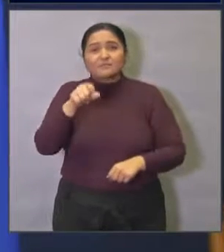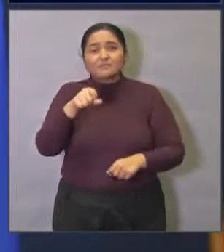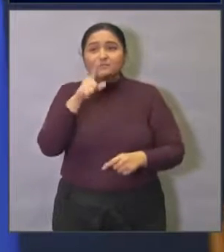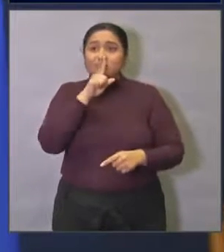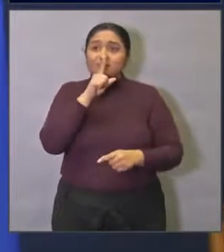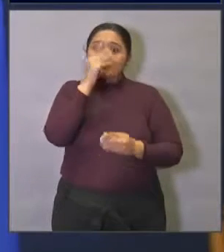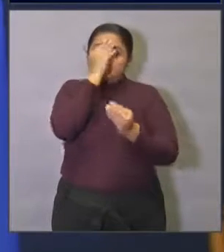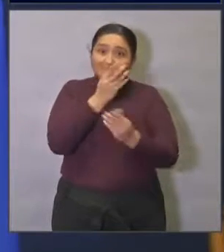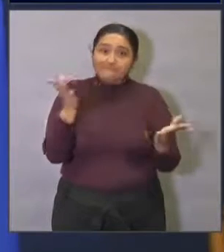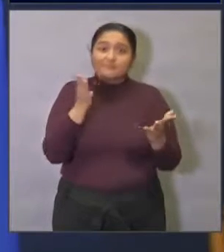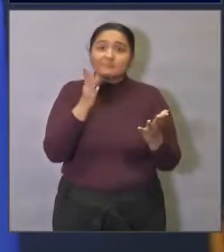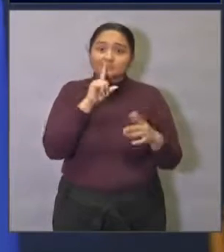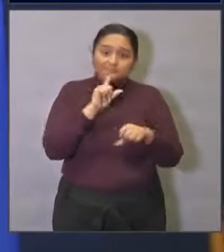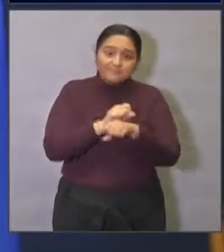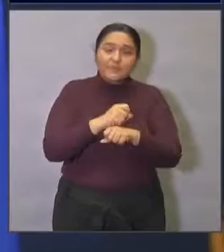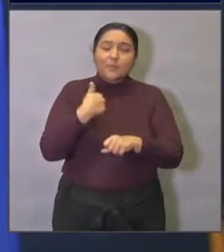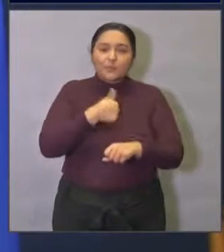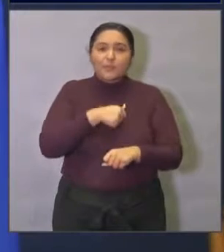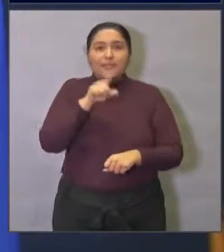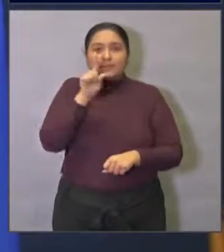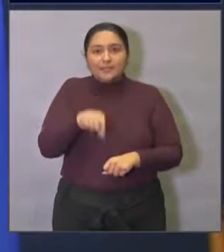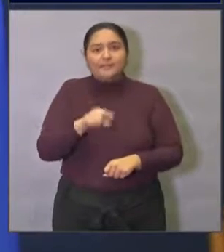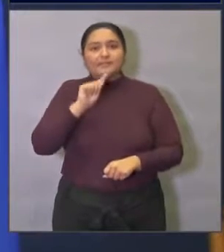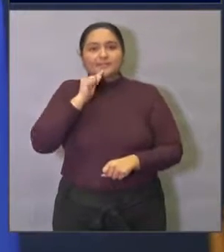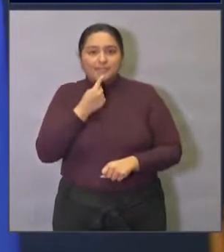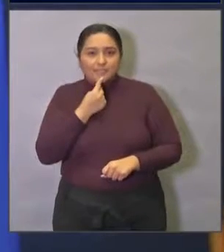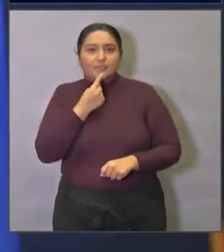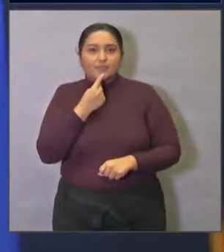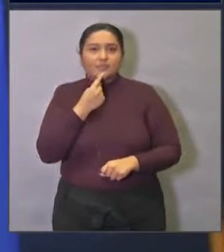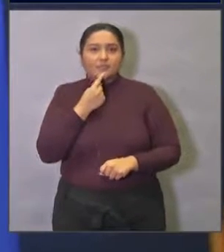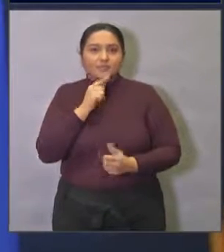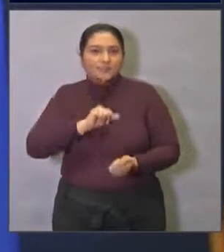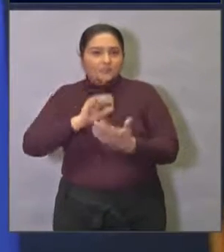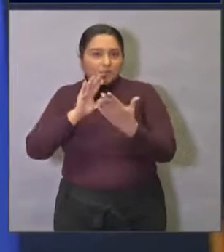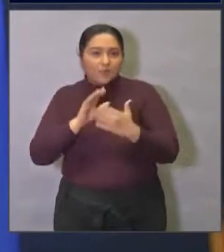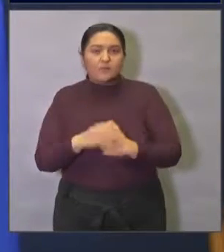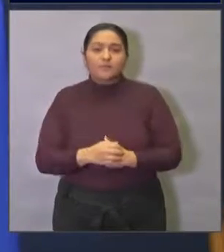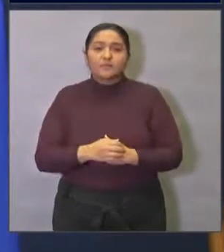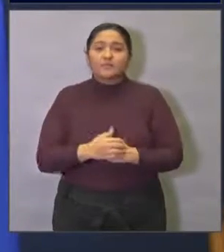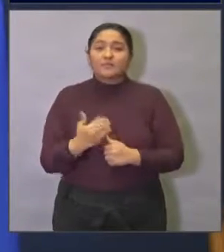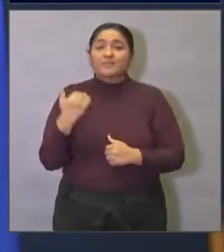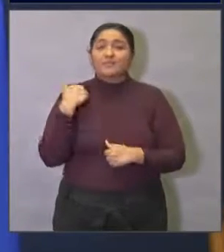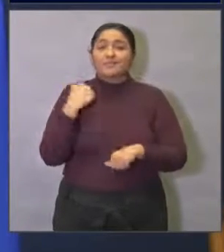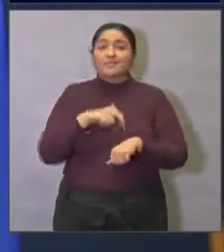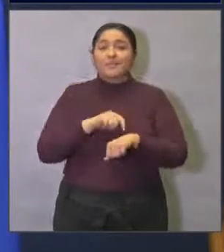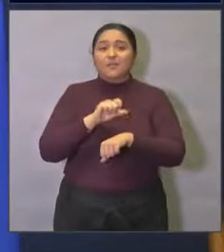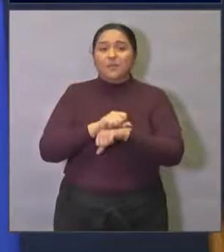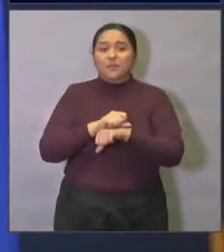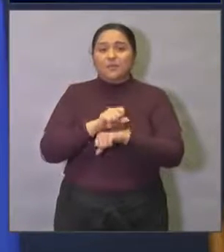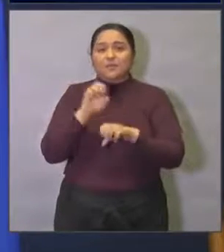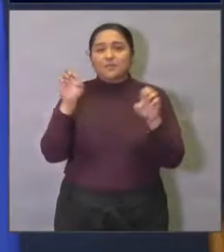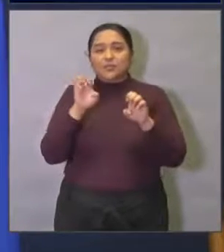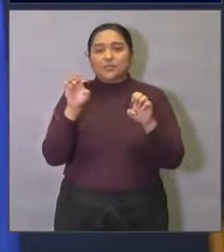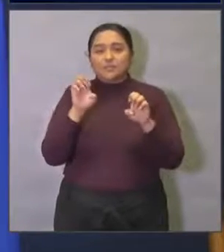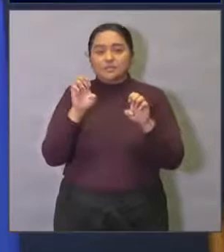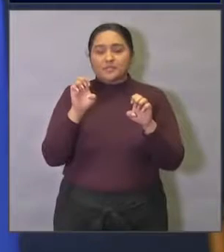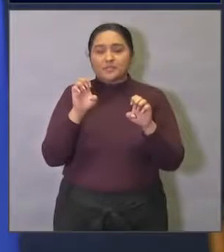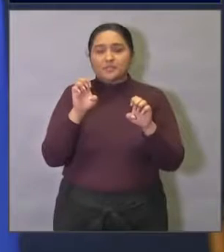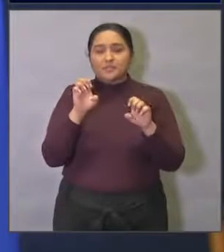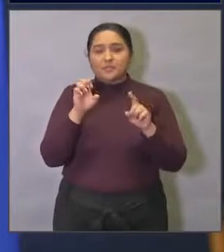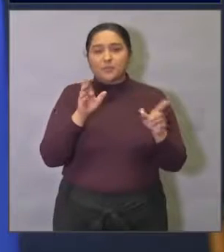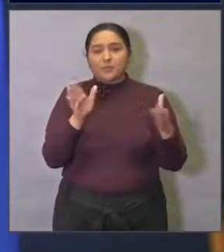is real and it's something that needs to be taken seriously. My last shift in the emergency department was this past